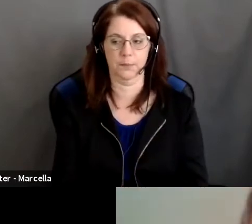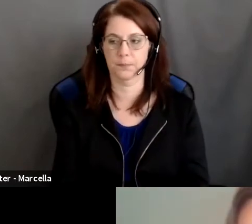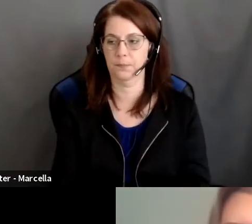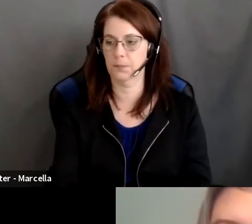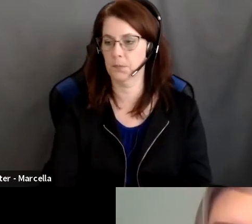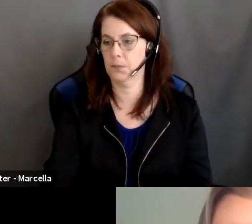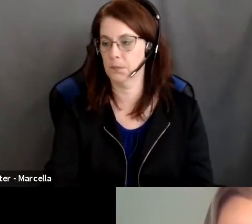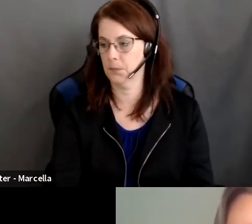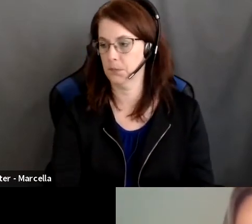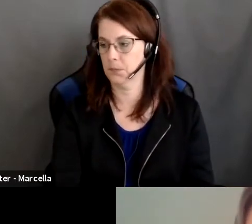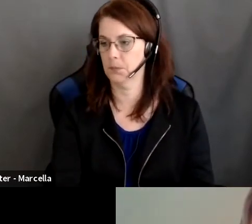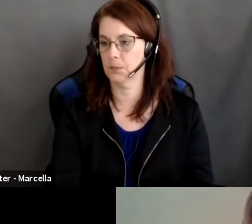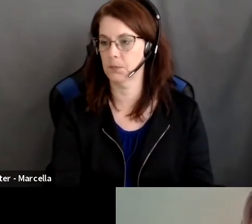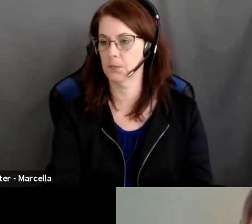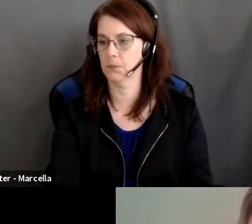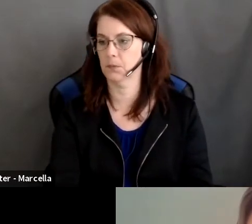your menu bar.